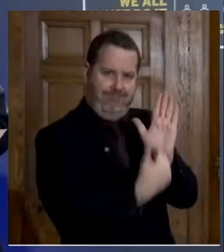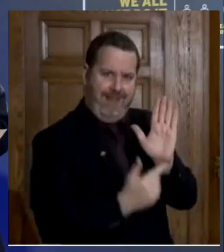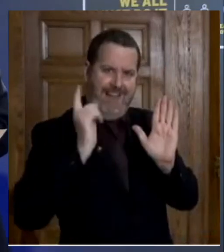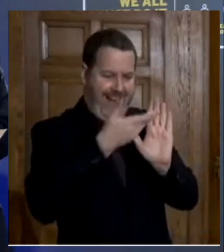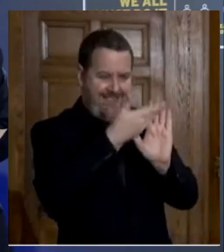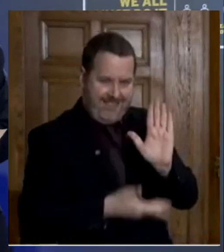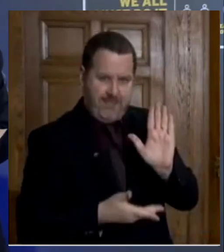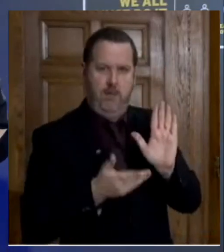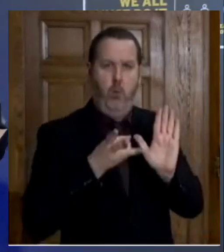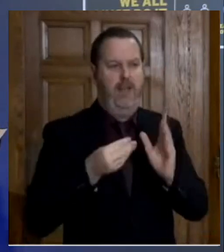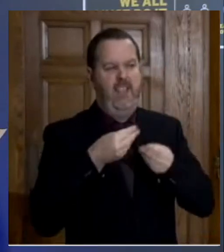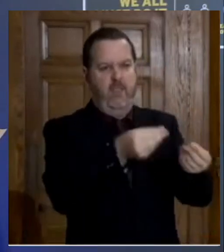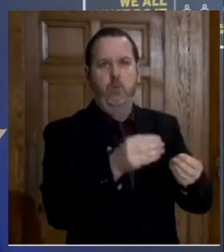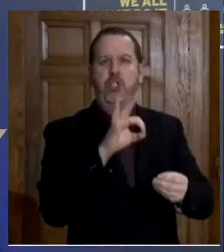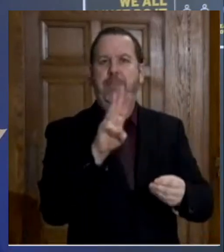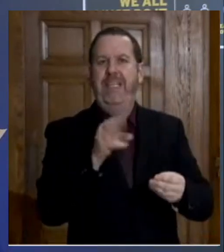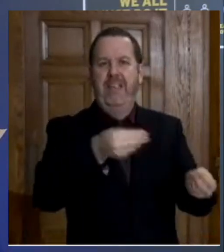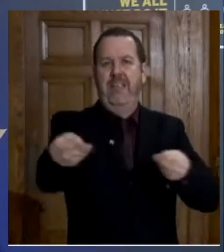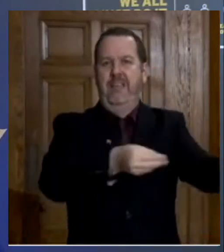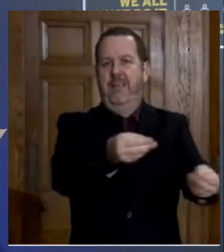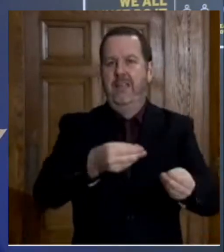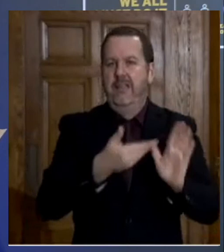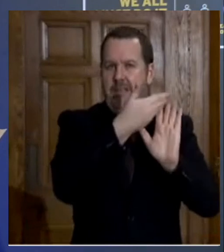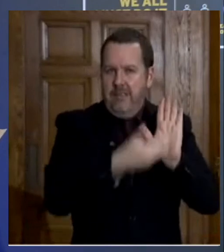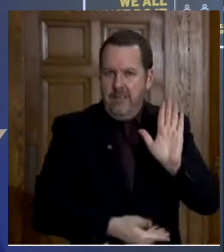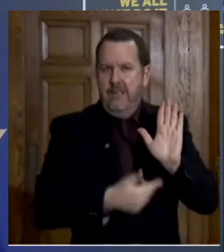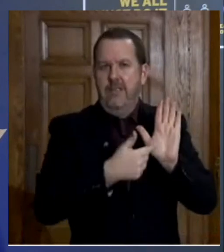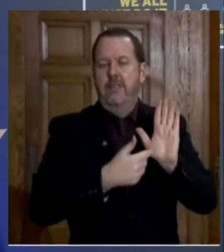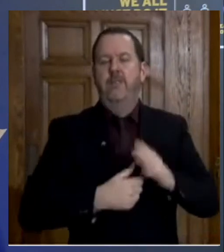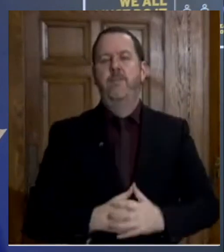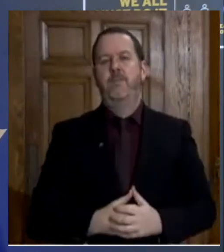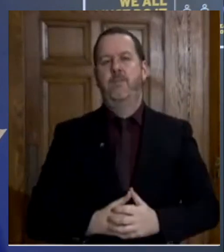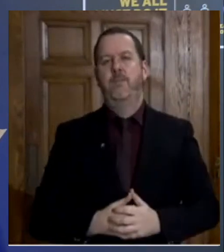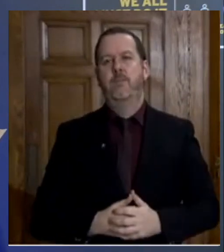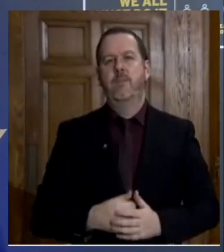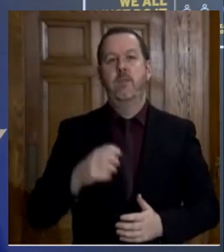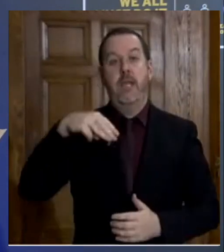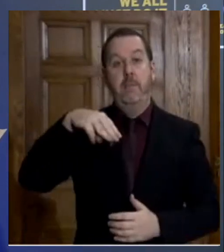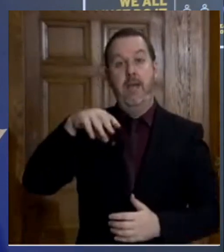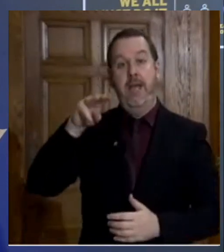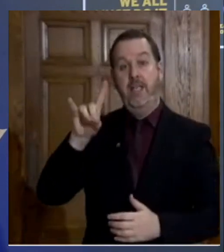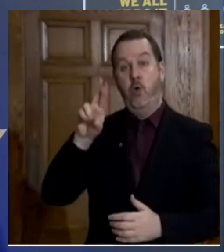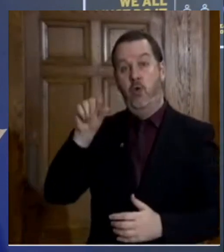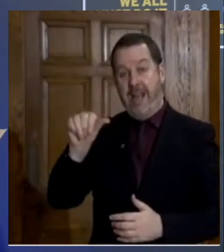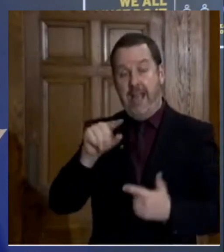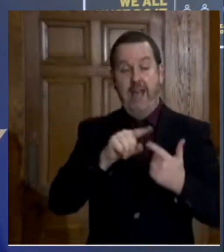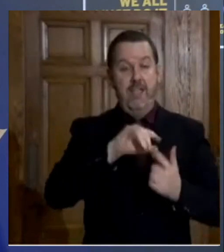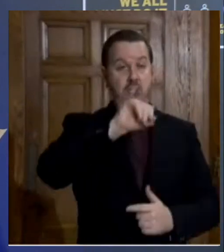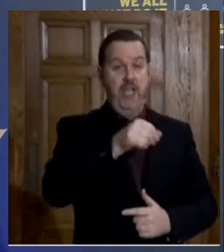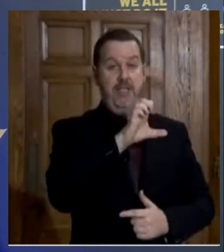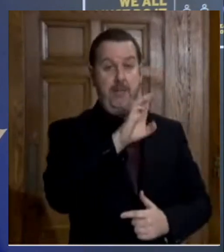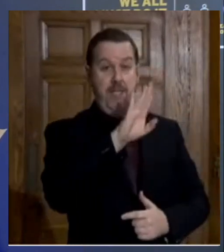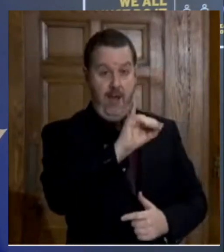in the Green Book that's produced on each vaccine as to the work that's done through the MHRA and the JCVI actually on